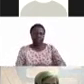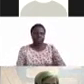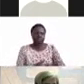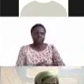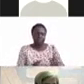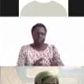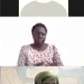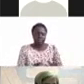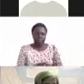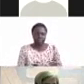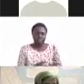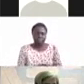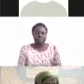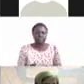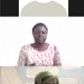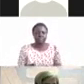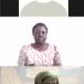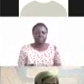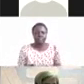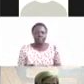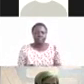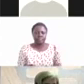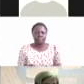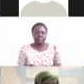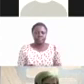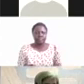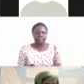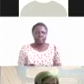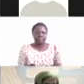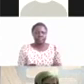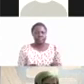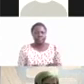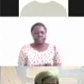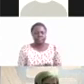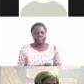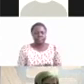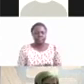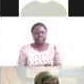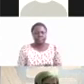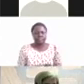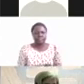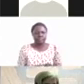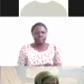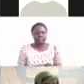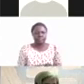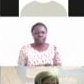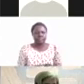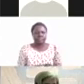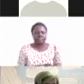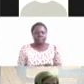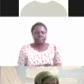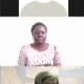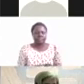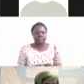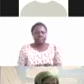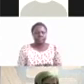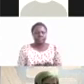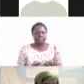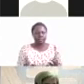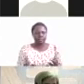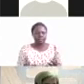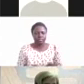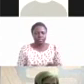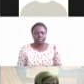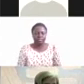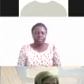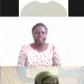Dans la communauté burundaise, les femmes handicapées ont beaucoup de problèmes concernant la discrimination.